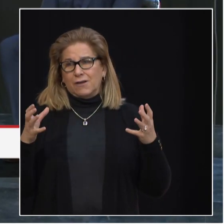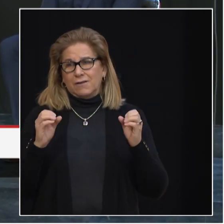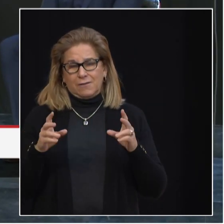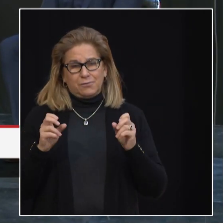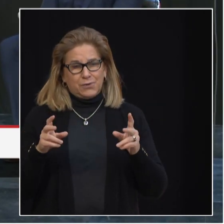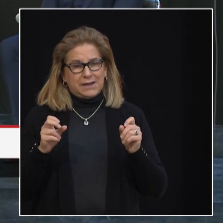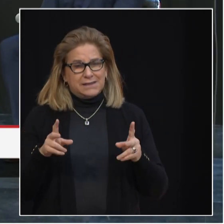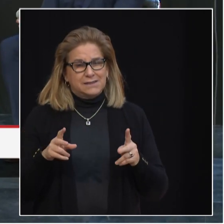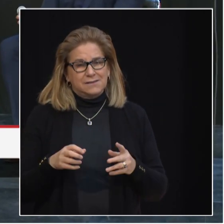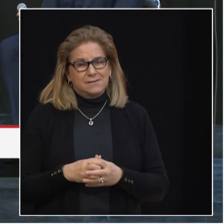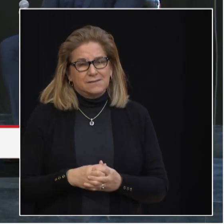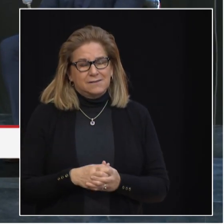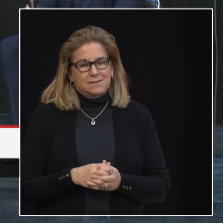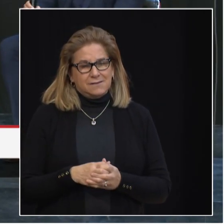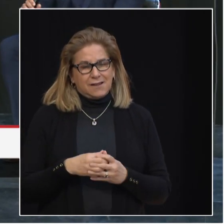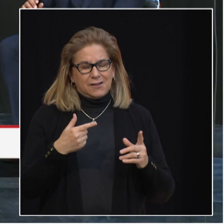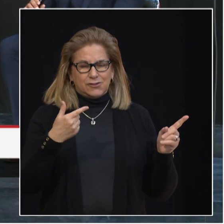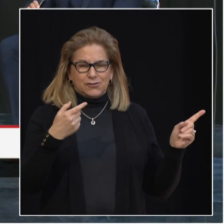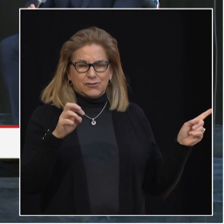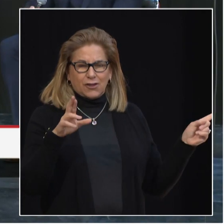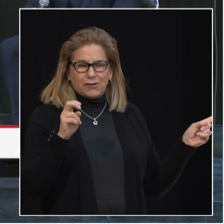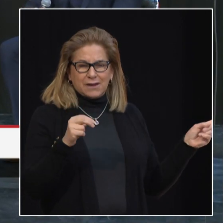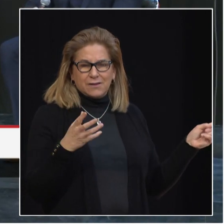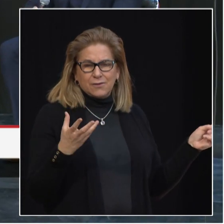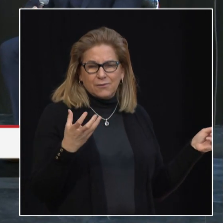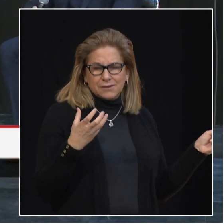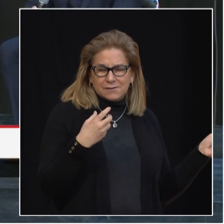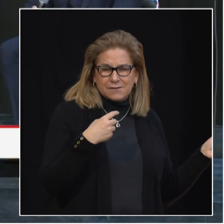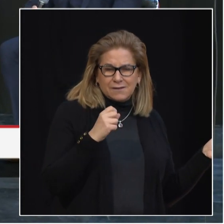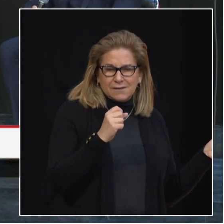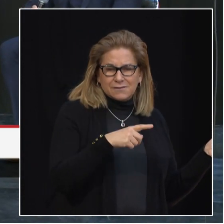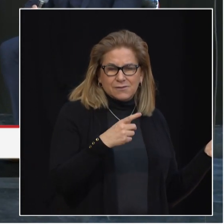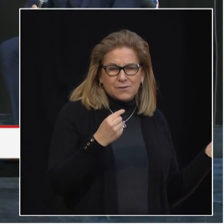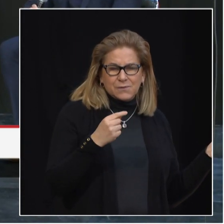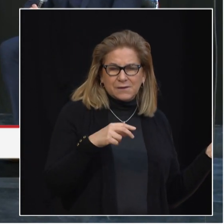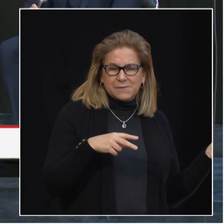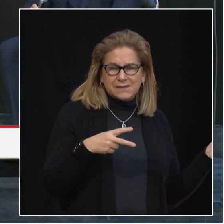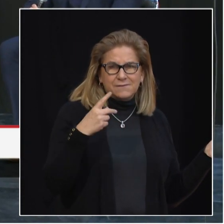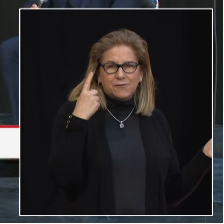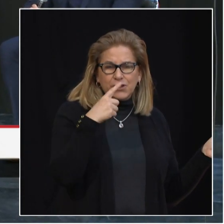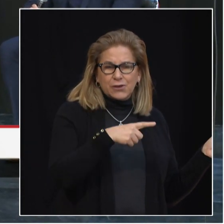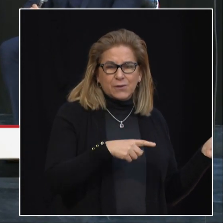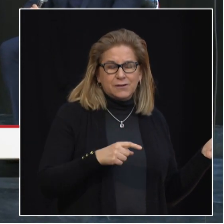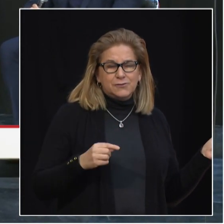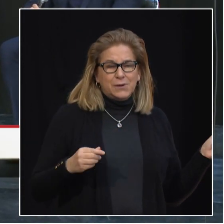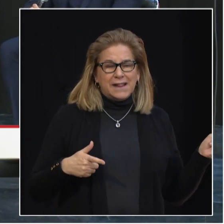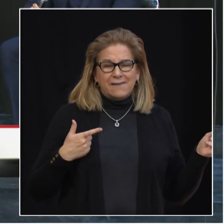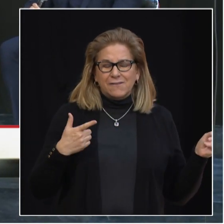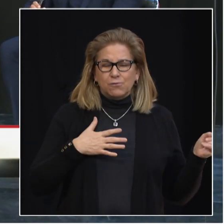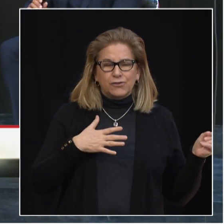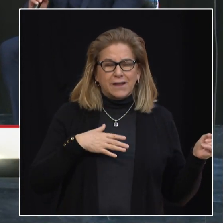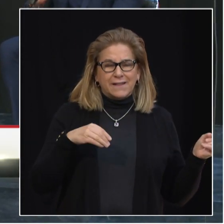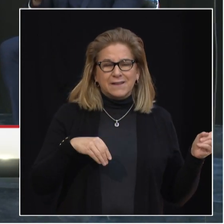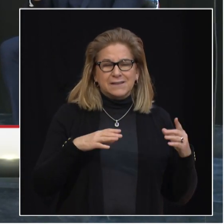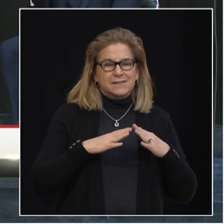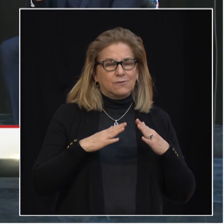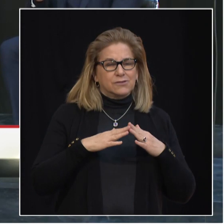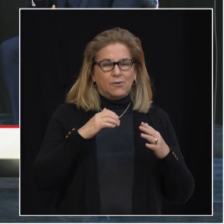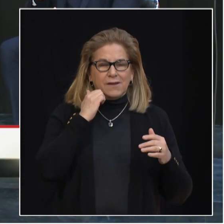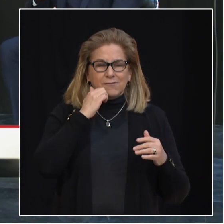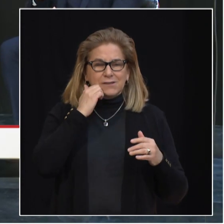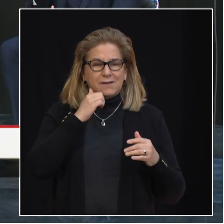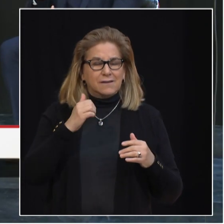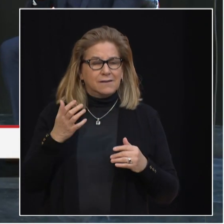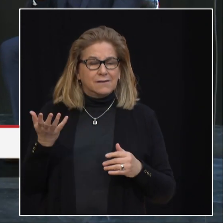mean for you? You live and breathe downtown every day. What does the prospect of these 15,000 new residents mean for the downtown bid?